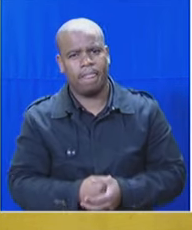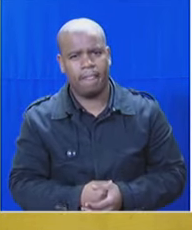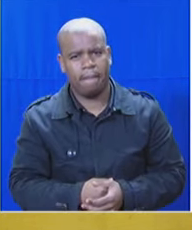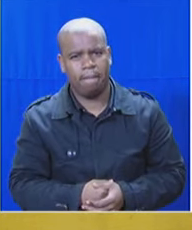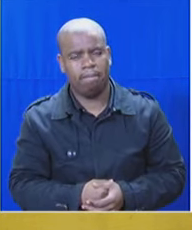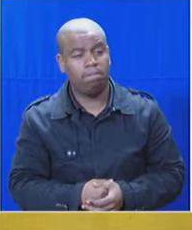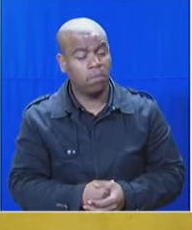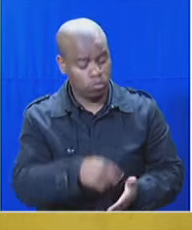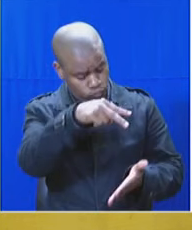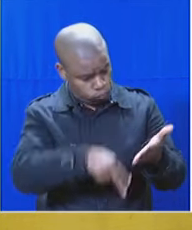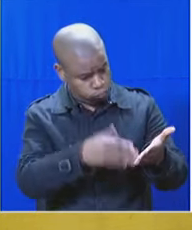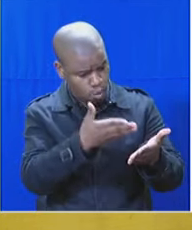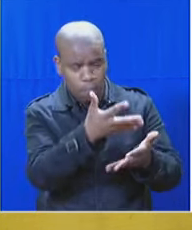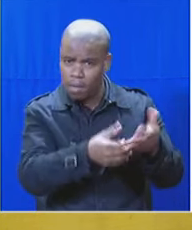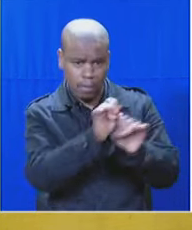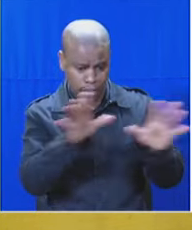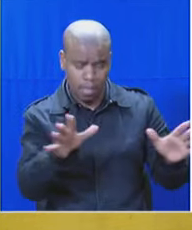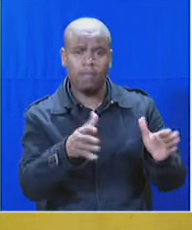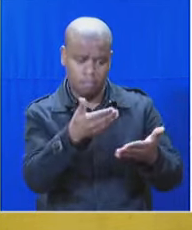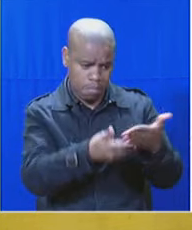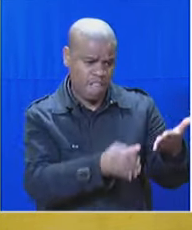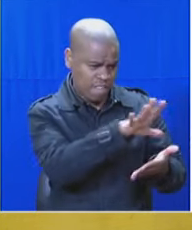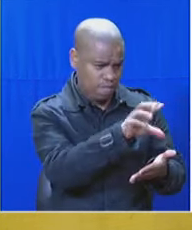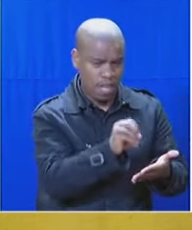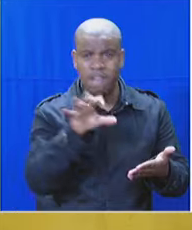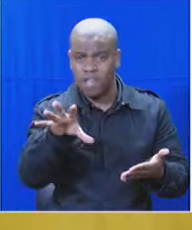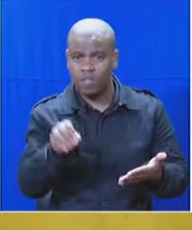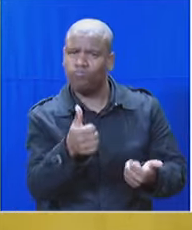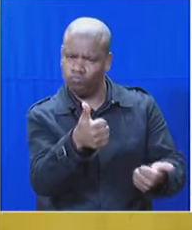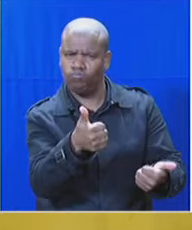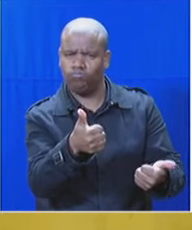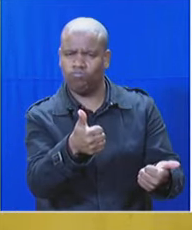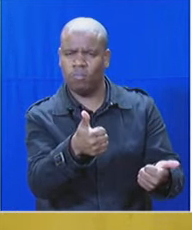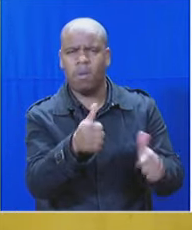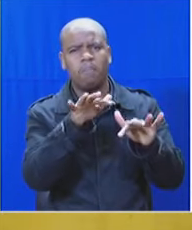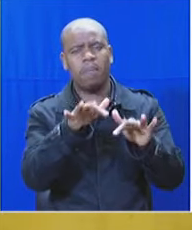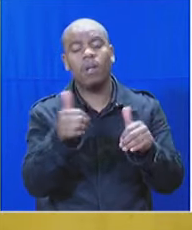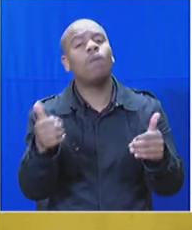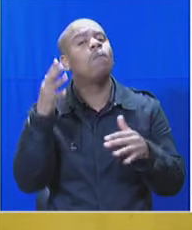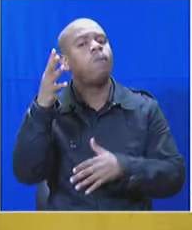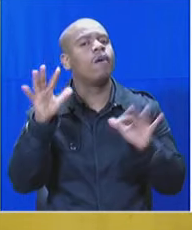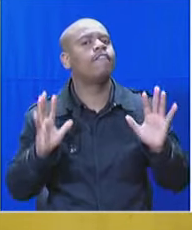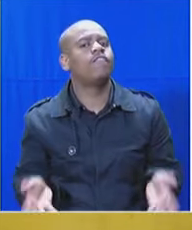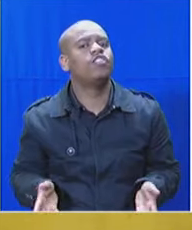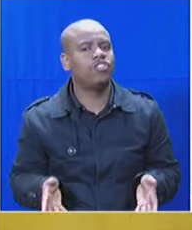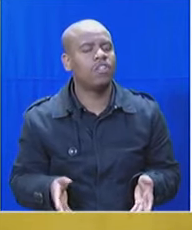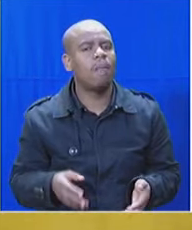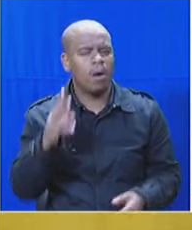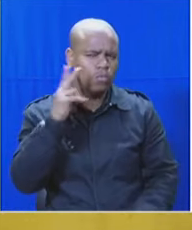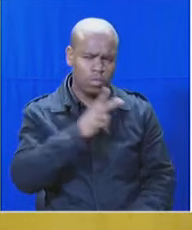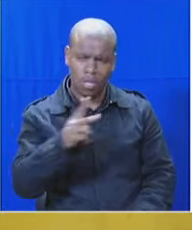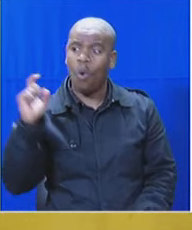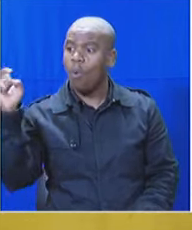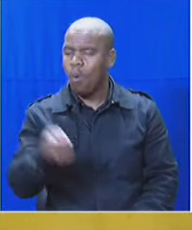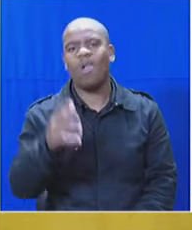Ngokuphathelele ku-50-50 ingxoxo inhle bathethile abantu. Uzababona pha bonke bathethile